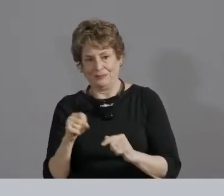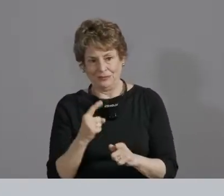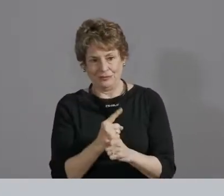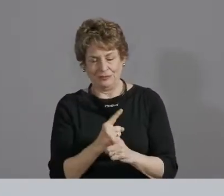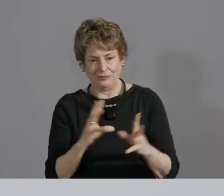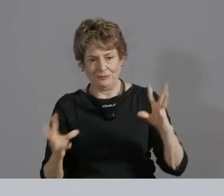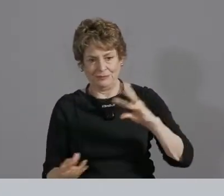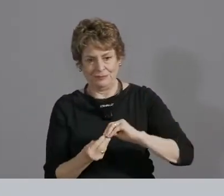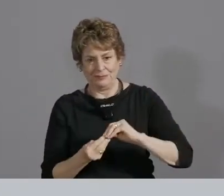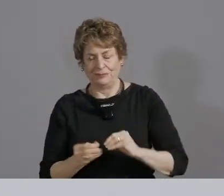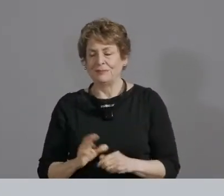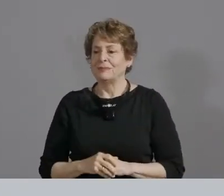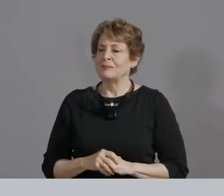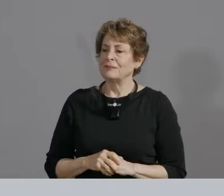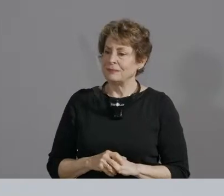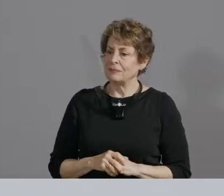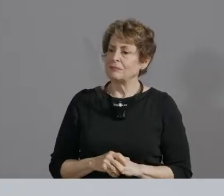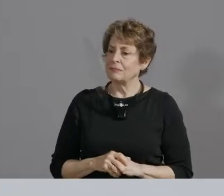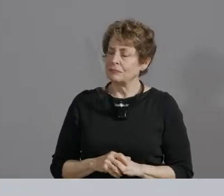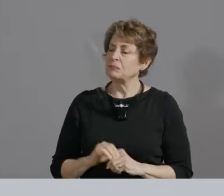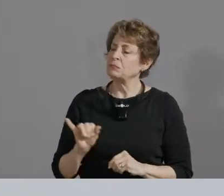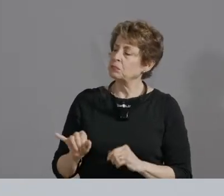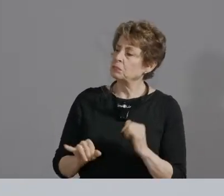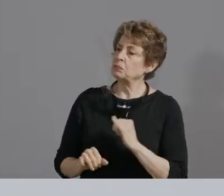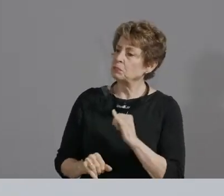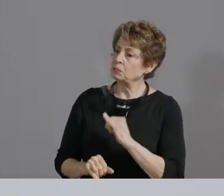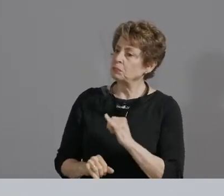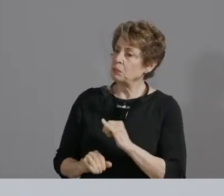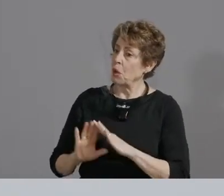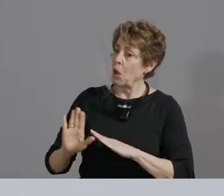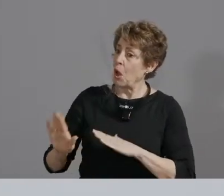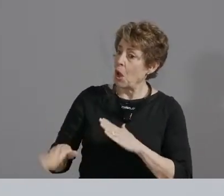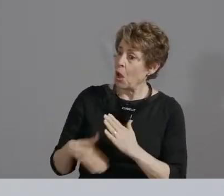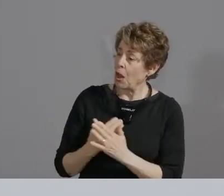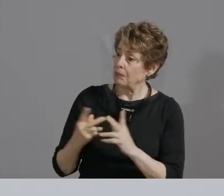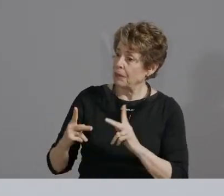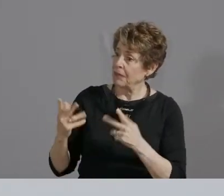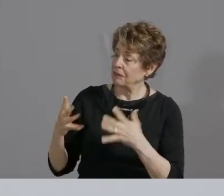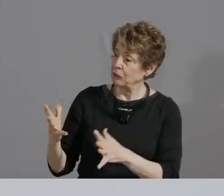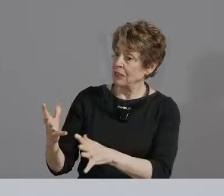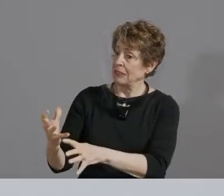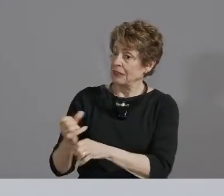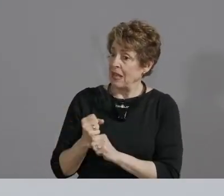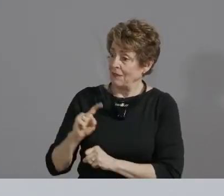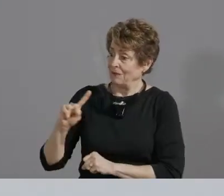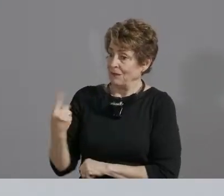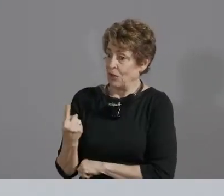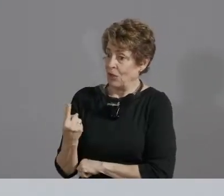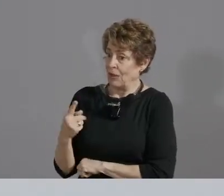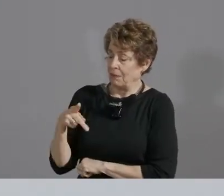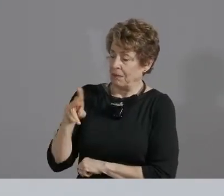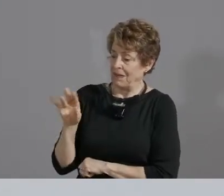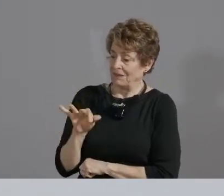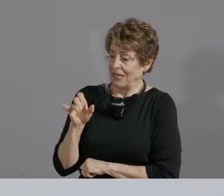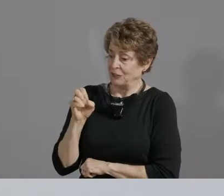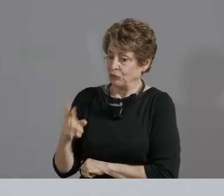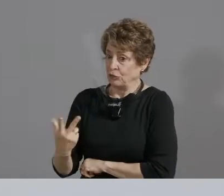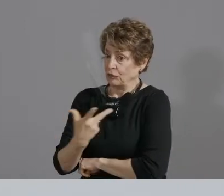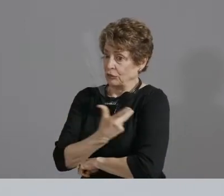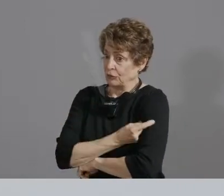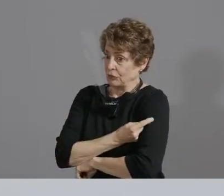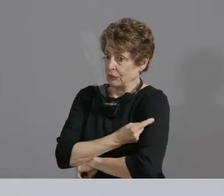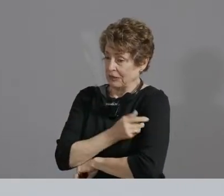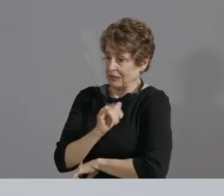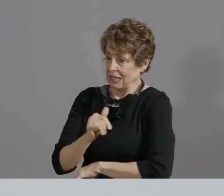And so will everyone who got a first dose of Pfizer be able to get a second dose of Pfizer? And if they can't, is that a